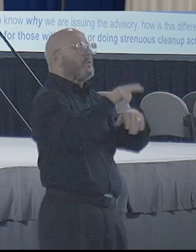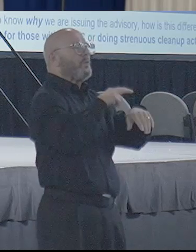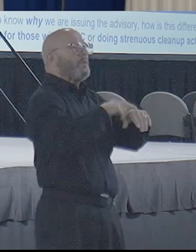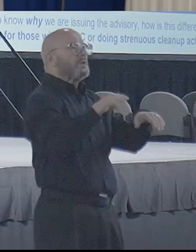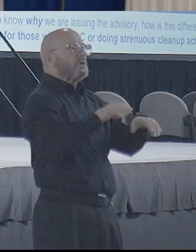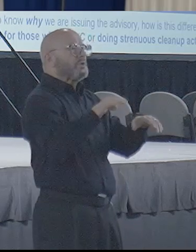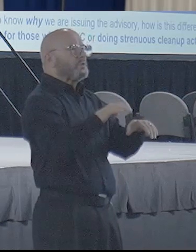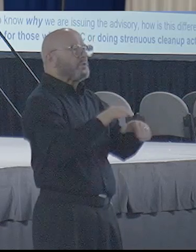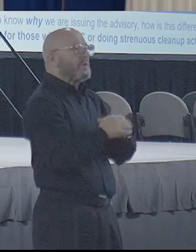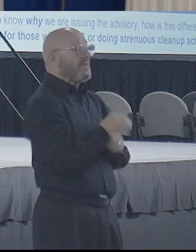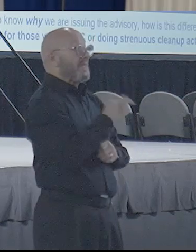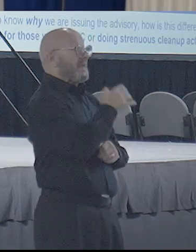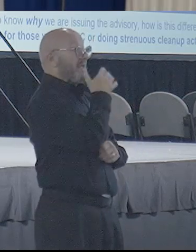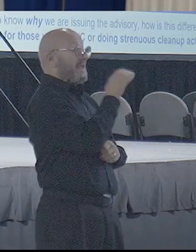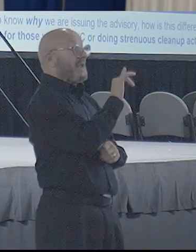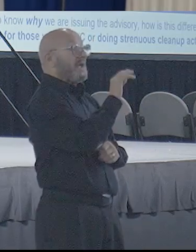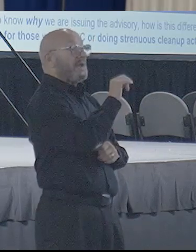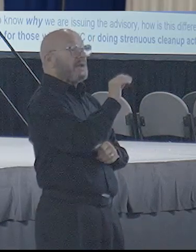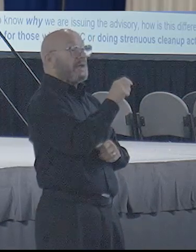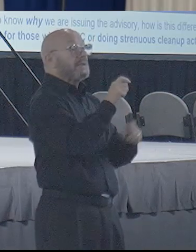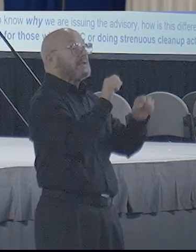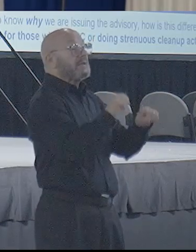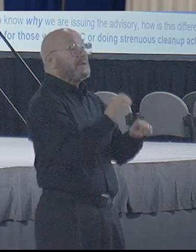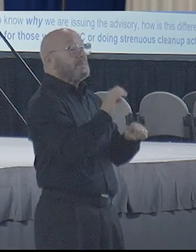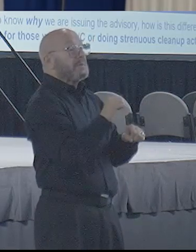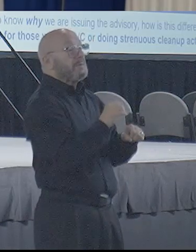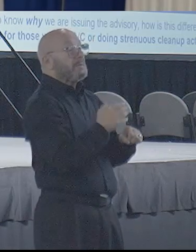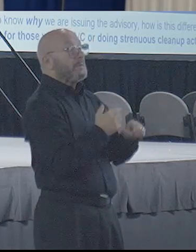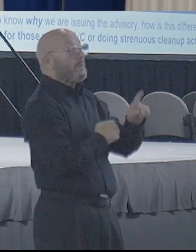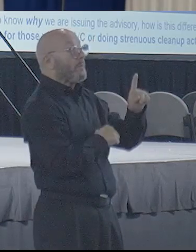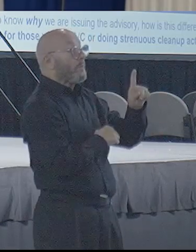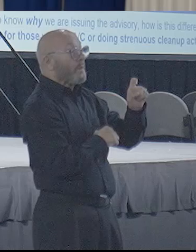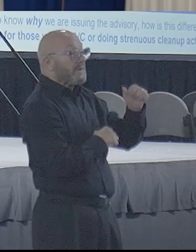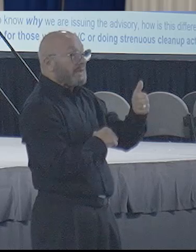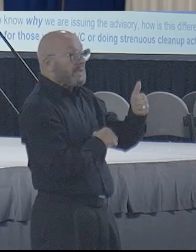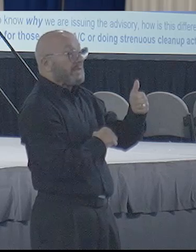that heat index to be more in the, say, 105 to 110 range. We weren't quite